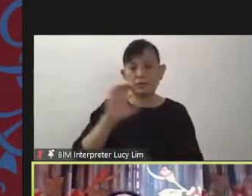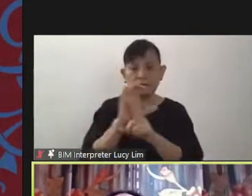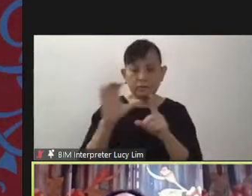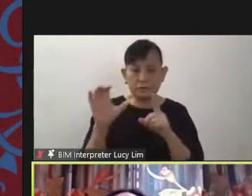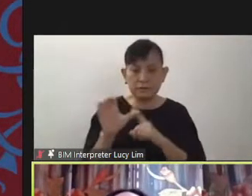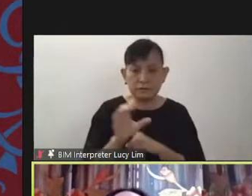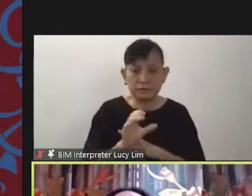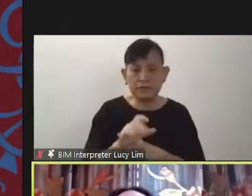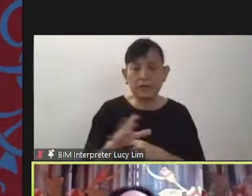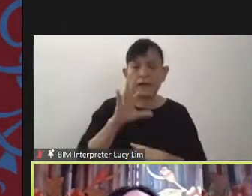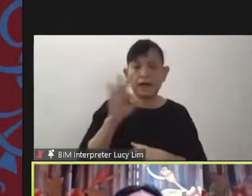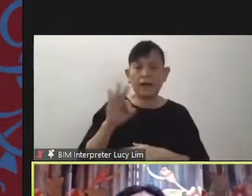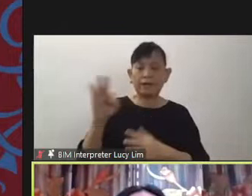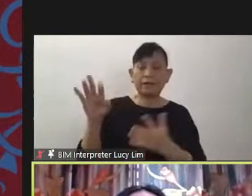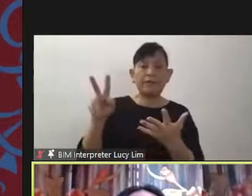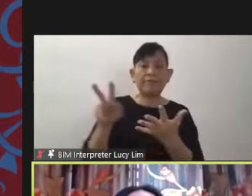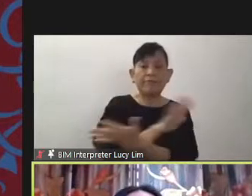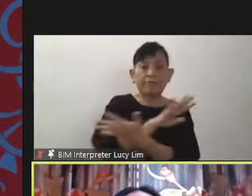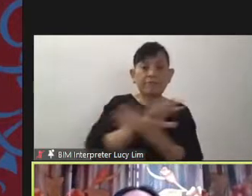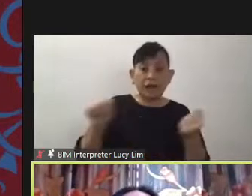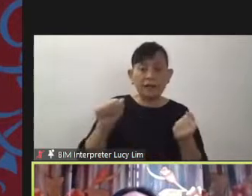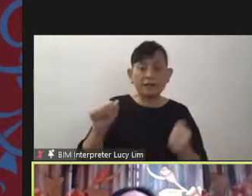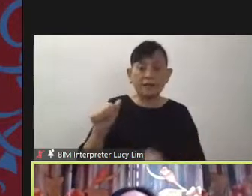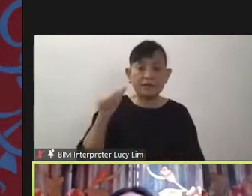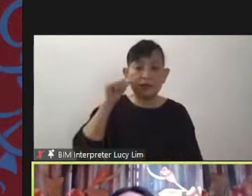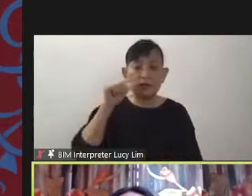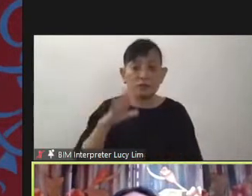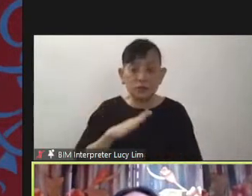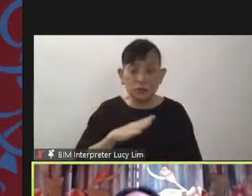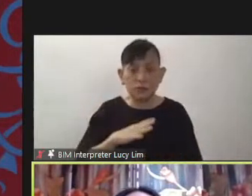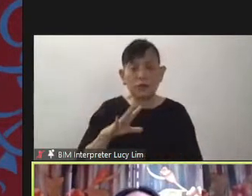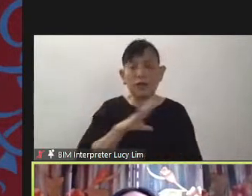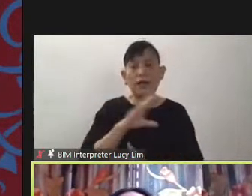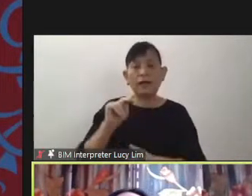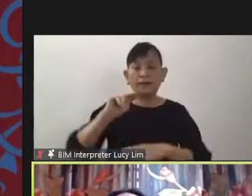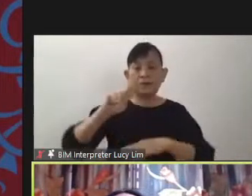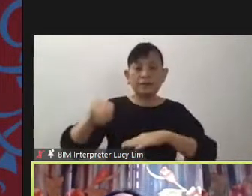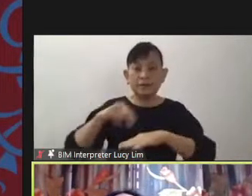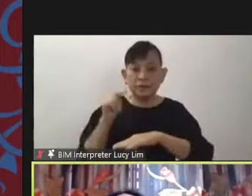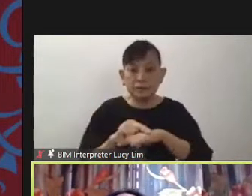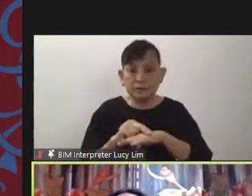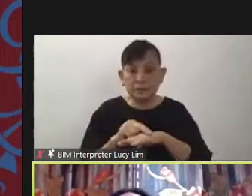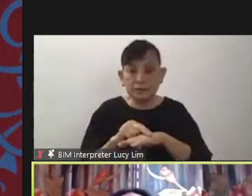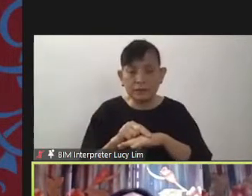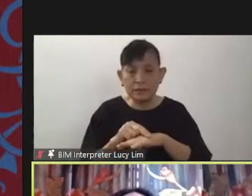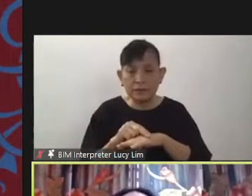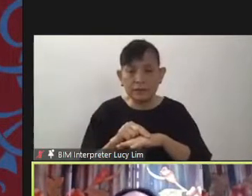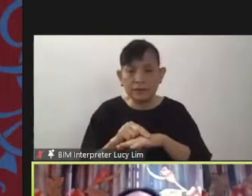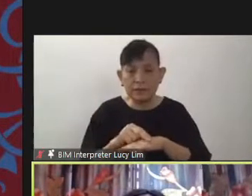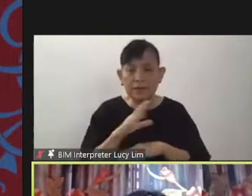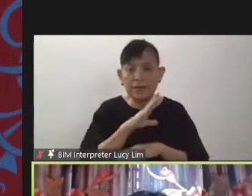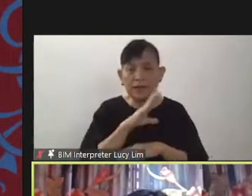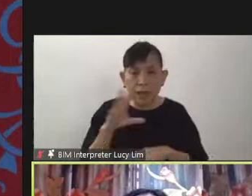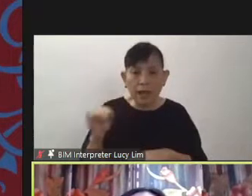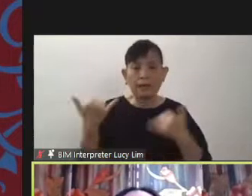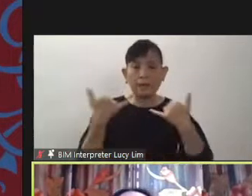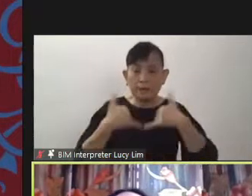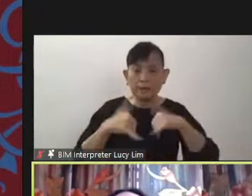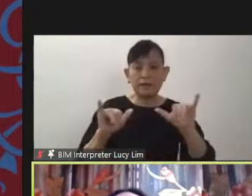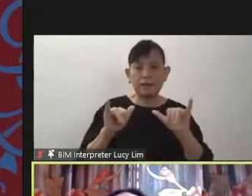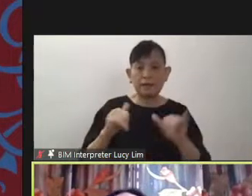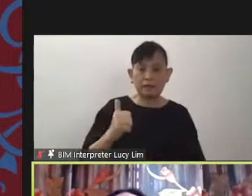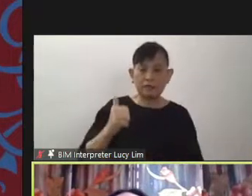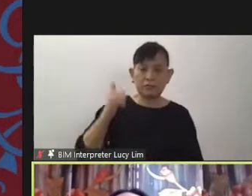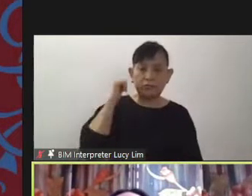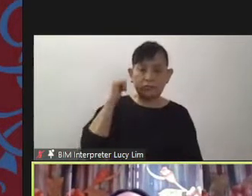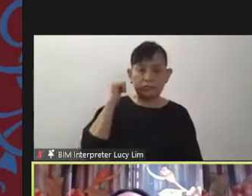violence against women. And we also have somewhat normalized pedophilia as seen by how the fact that we still refuse to ban